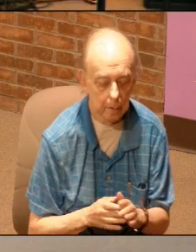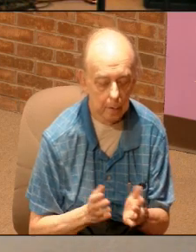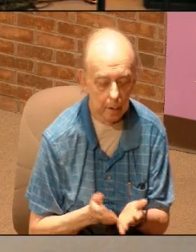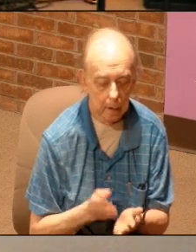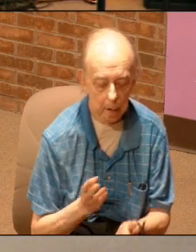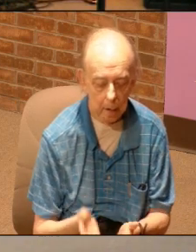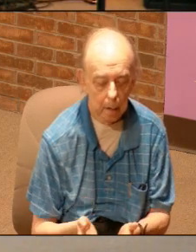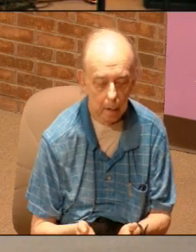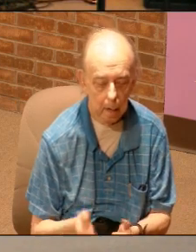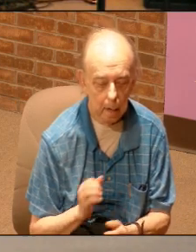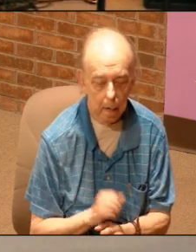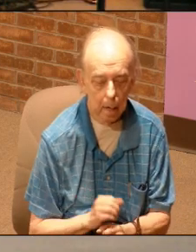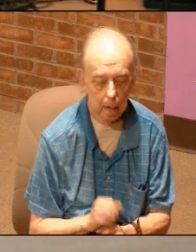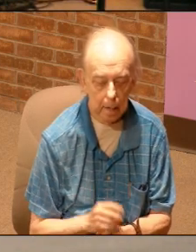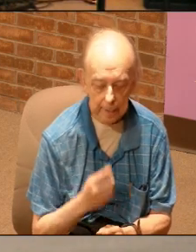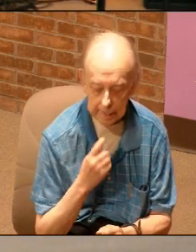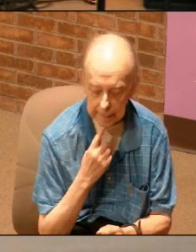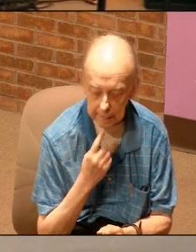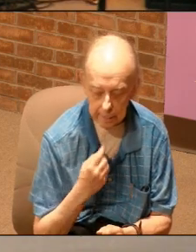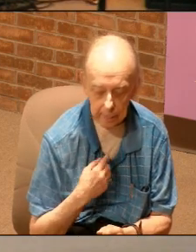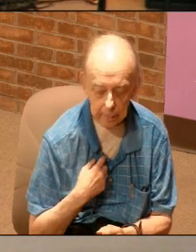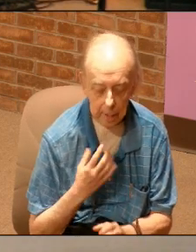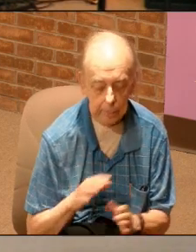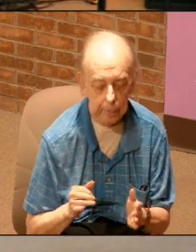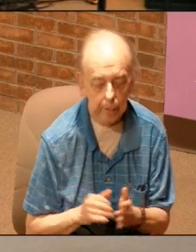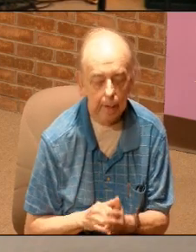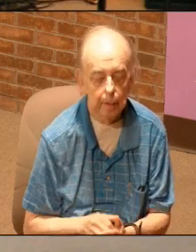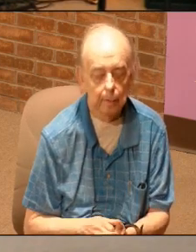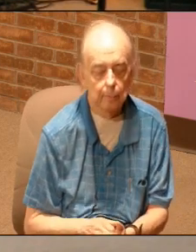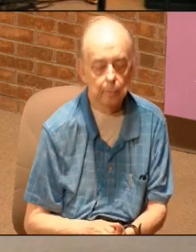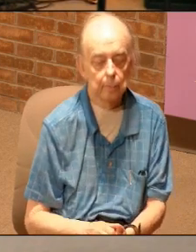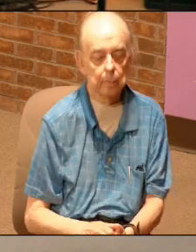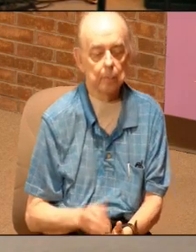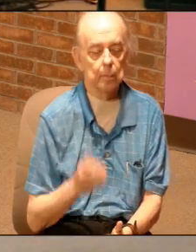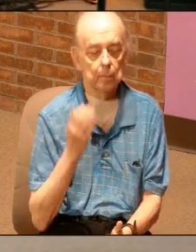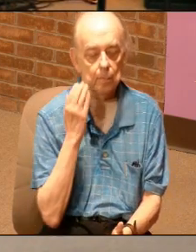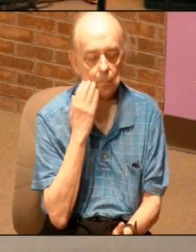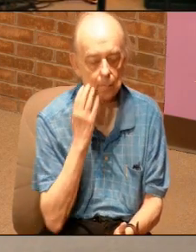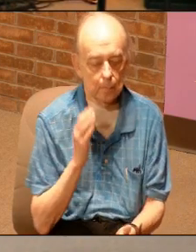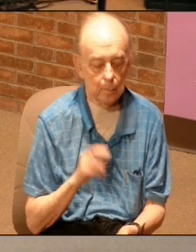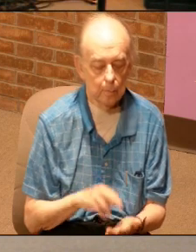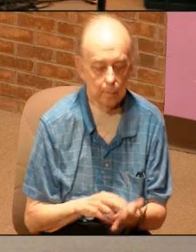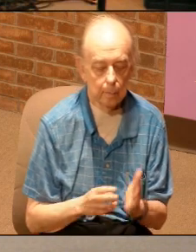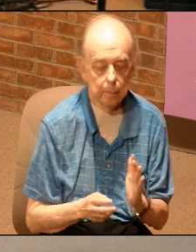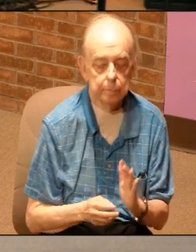is. That's my habit. It tells me. I do it. And I know what this is.